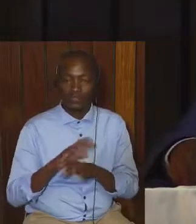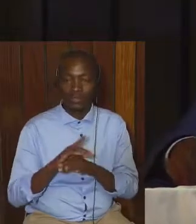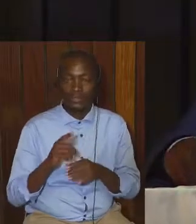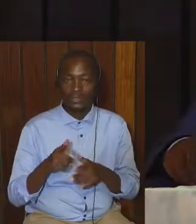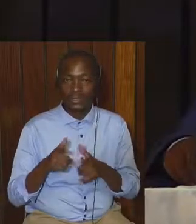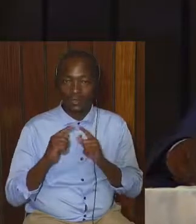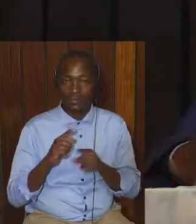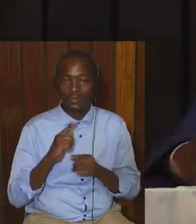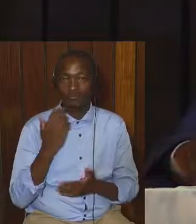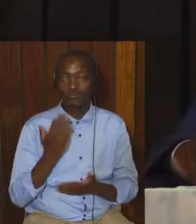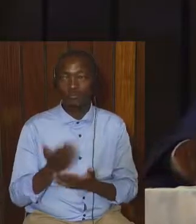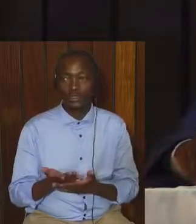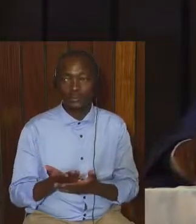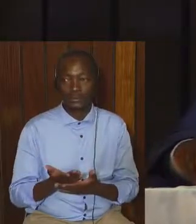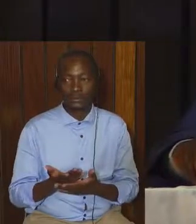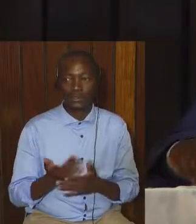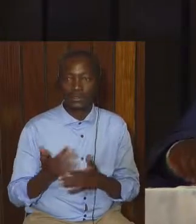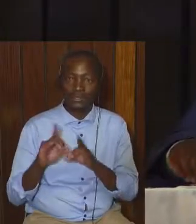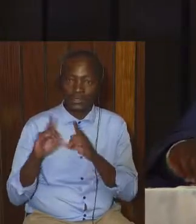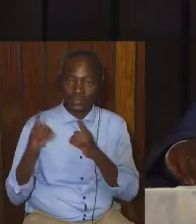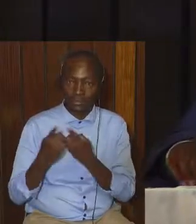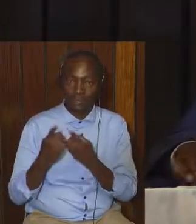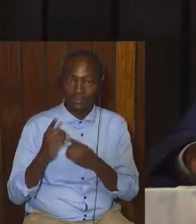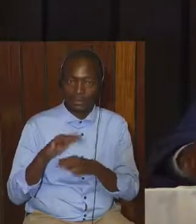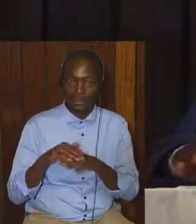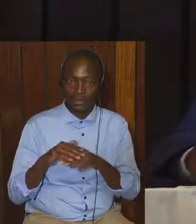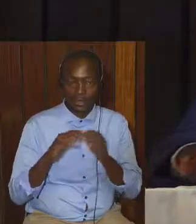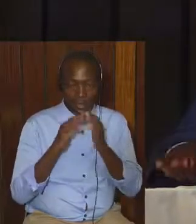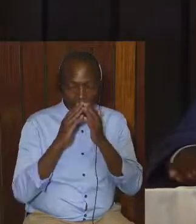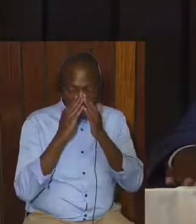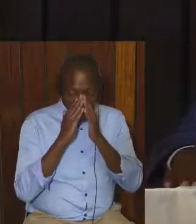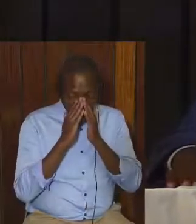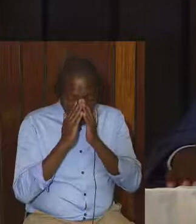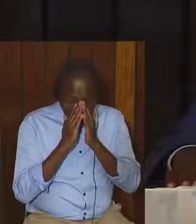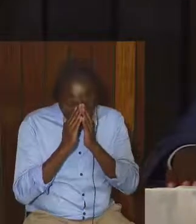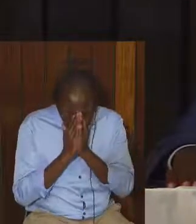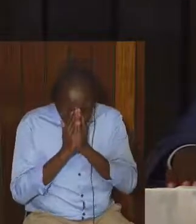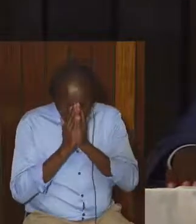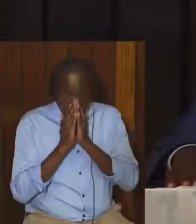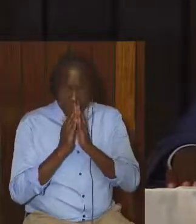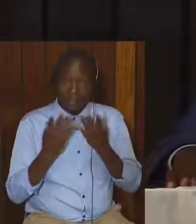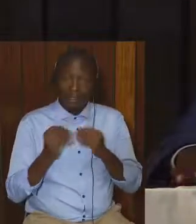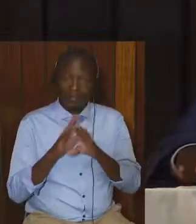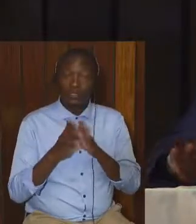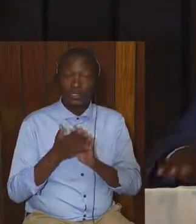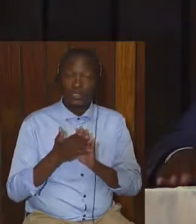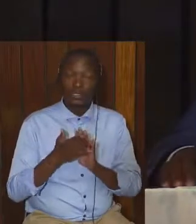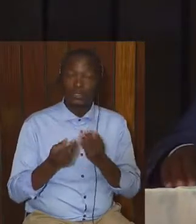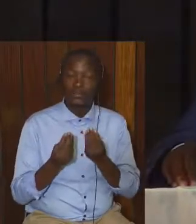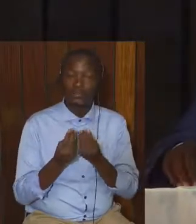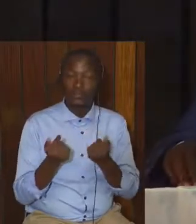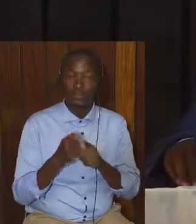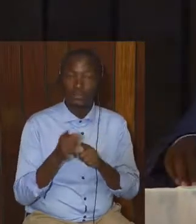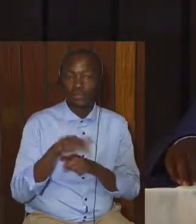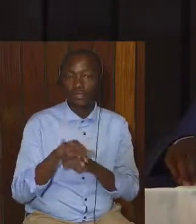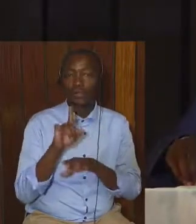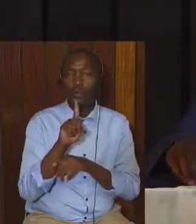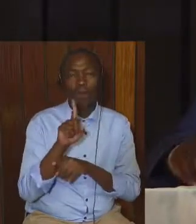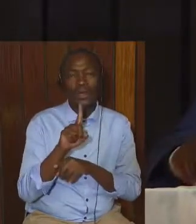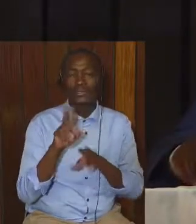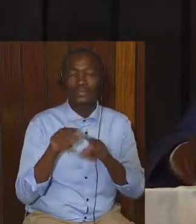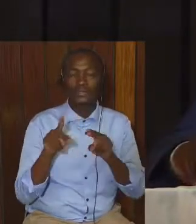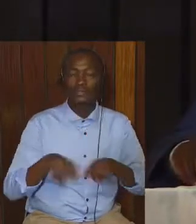charge the department on. And have we sorted that one out, or what is the value